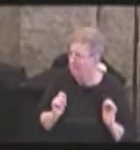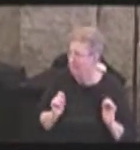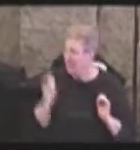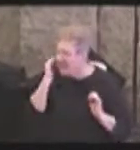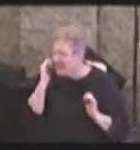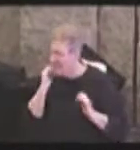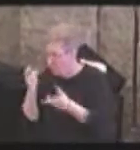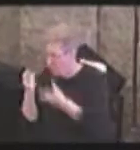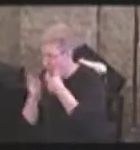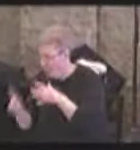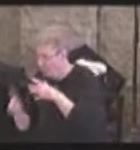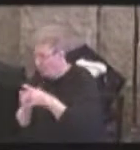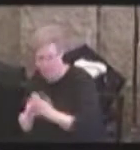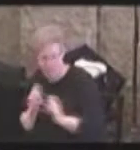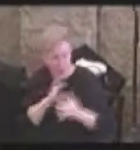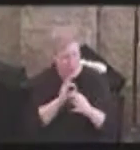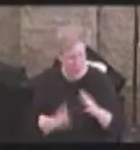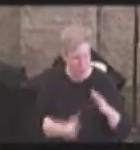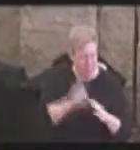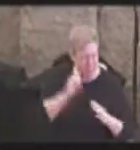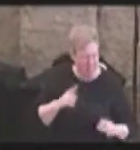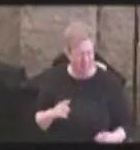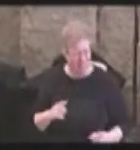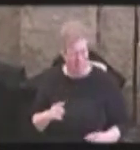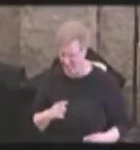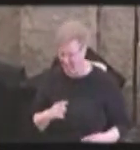shows up and you might go, well, that's not what I was thinking I really needed.